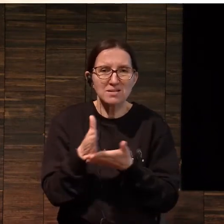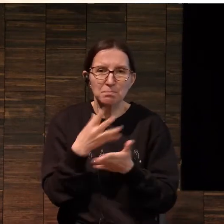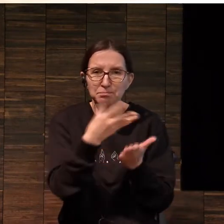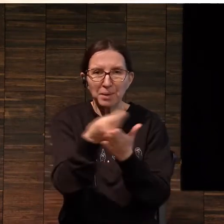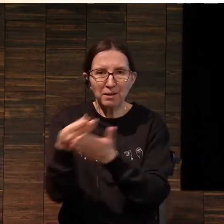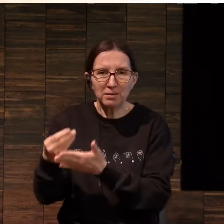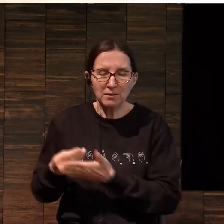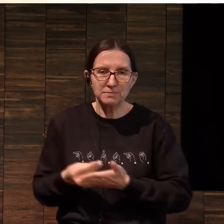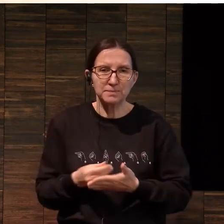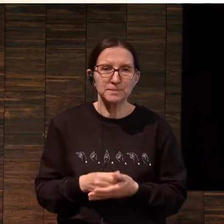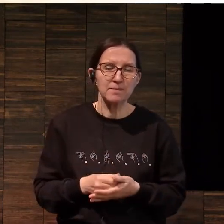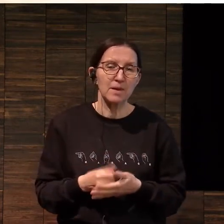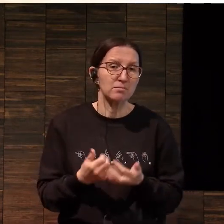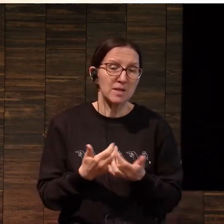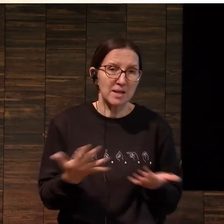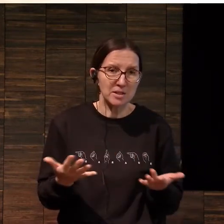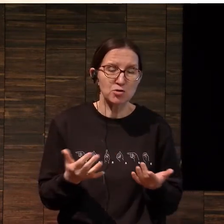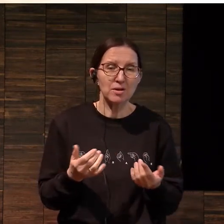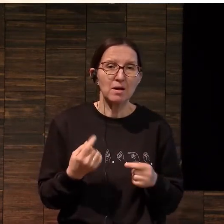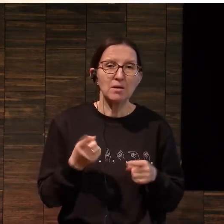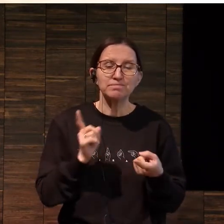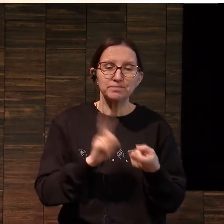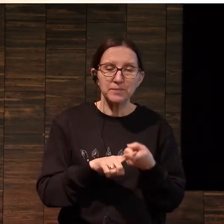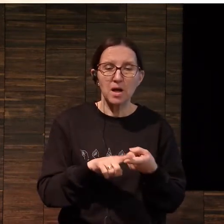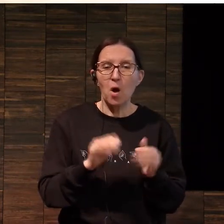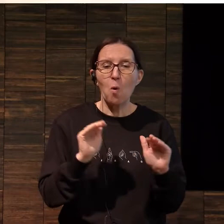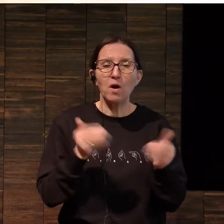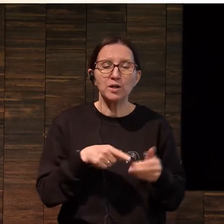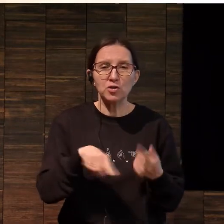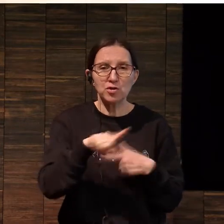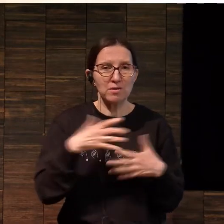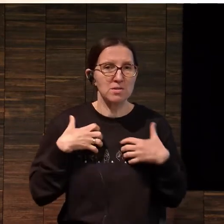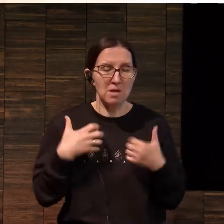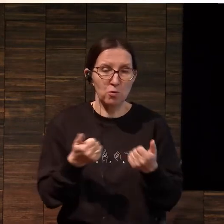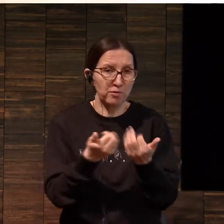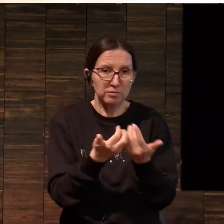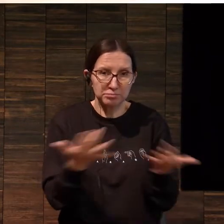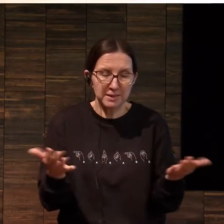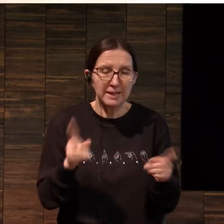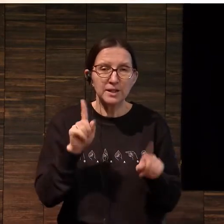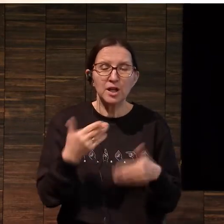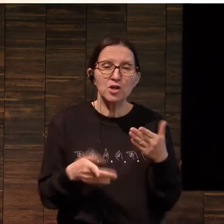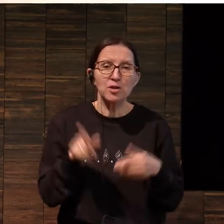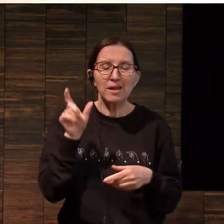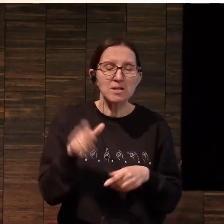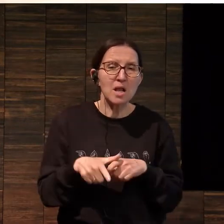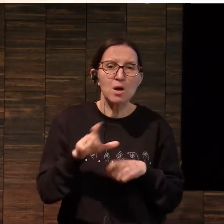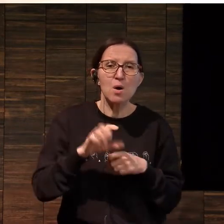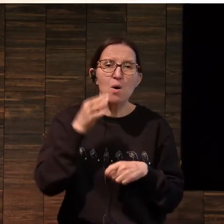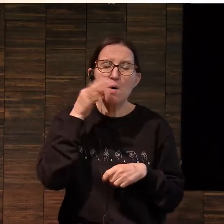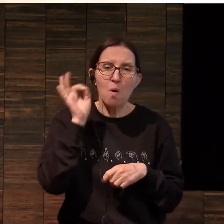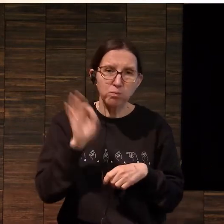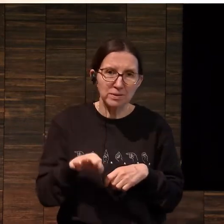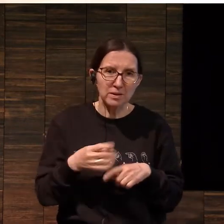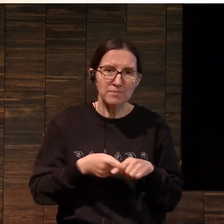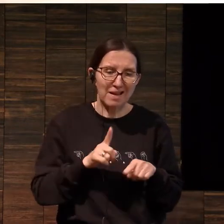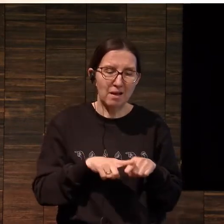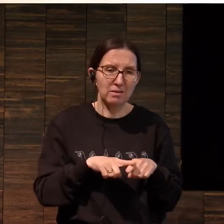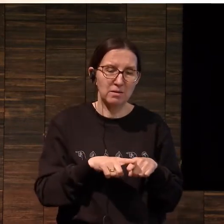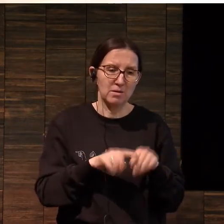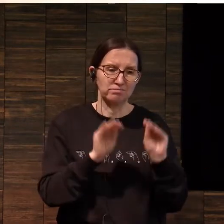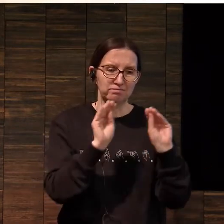talented full stack developer, you might be useless when it comes to remediating for accessibility.